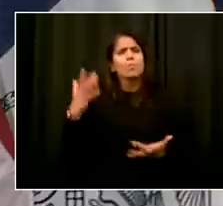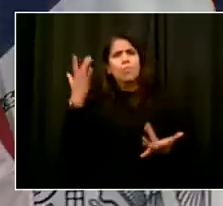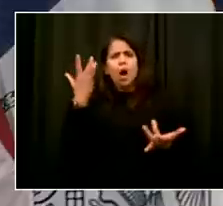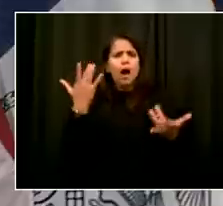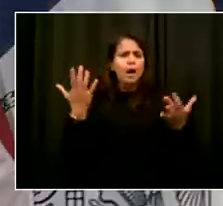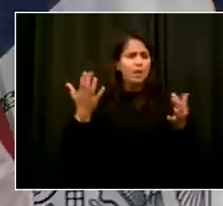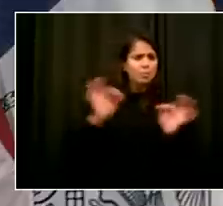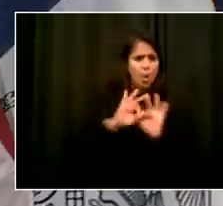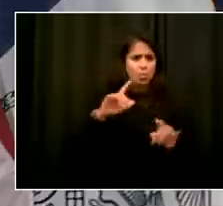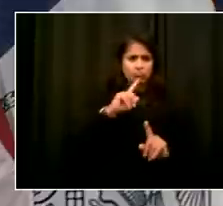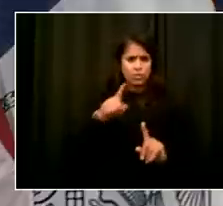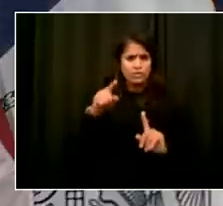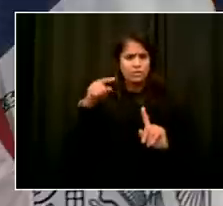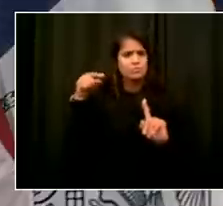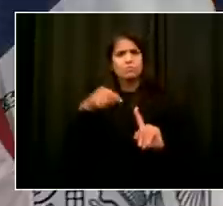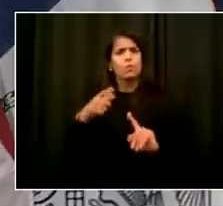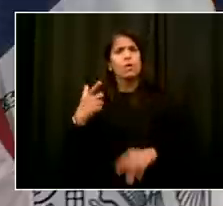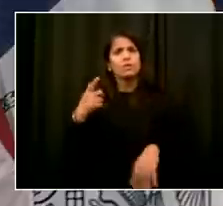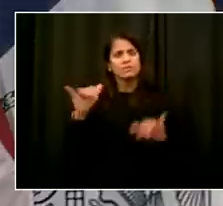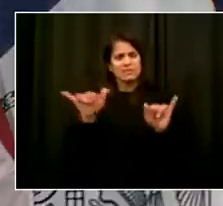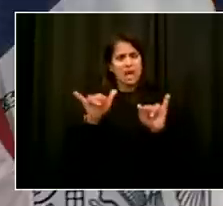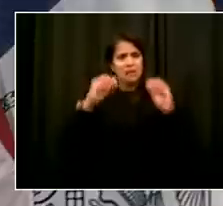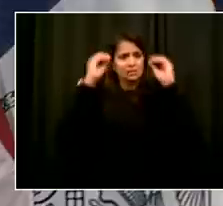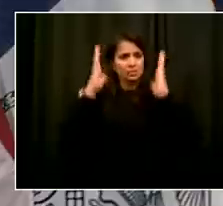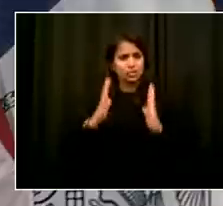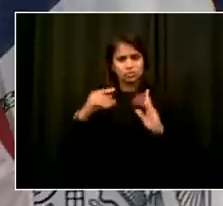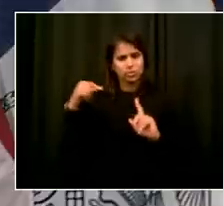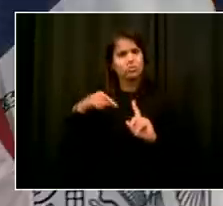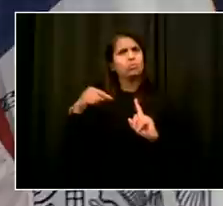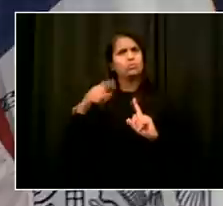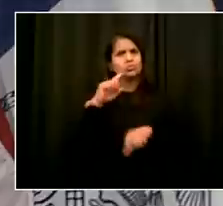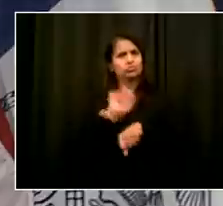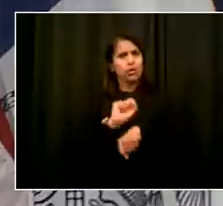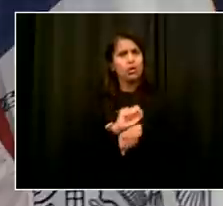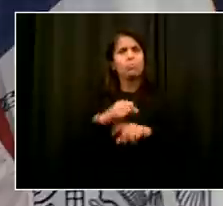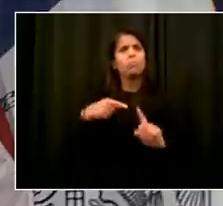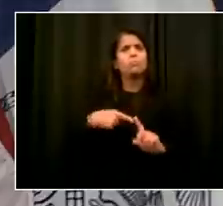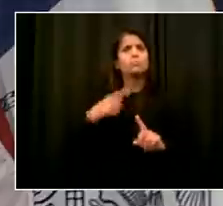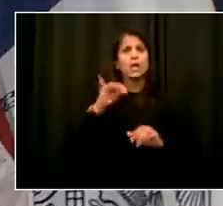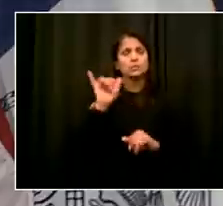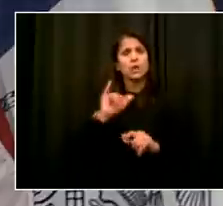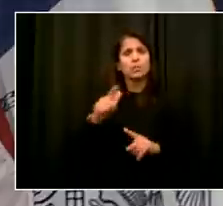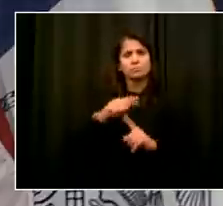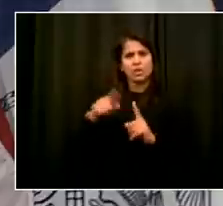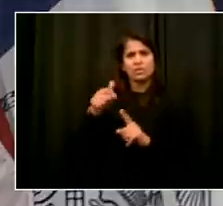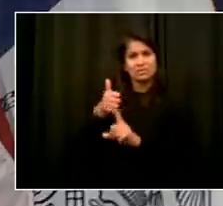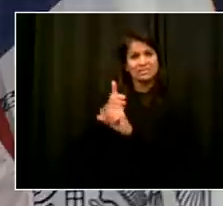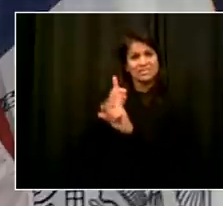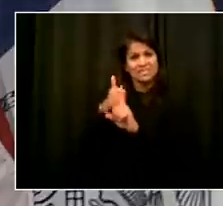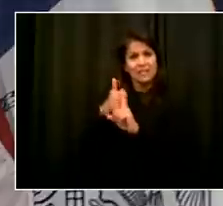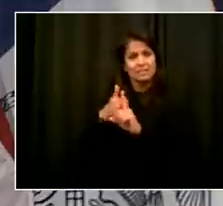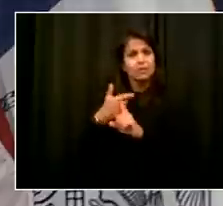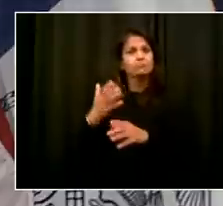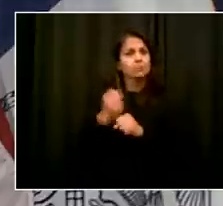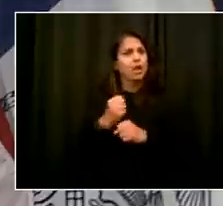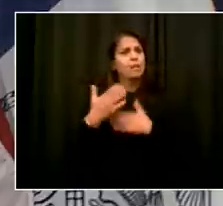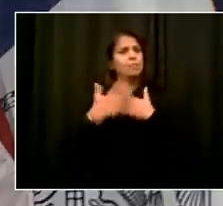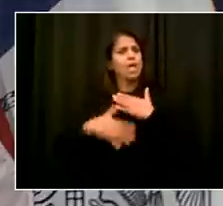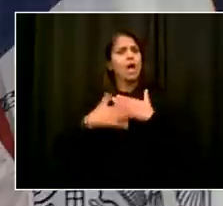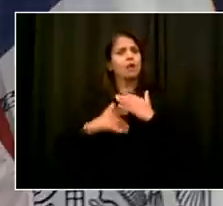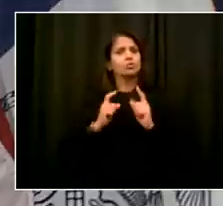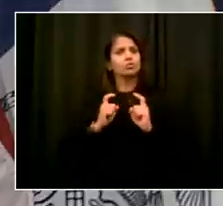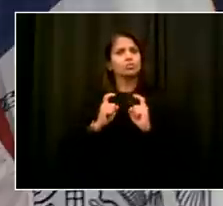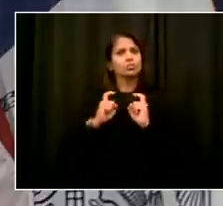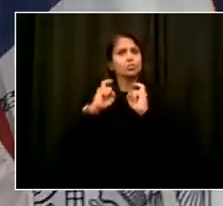blood transfusions, what it means to be someone who really needs that help. And so you can feel the impact of what you're going to do, what